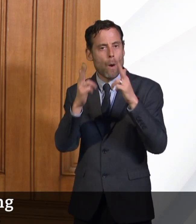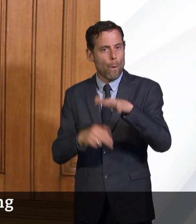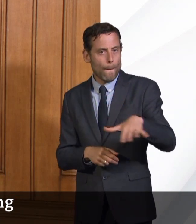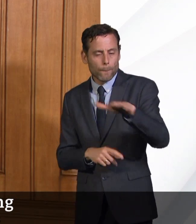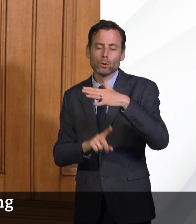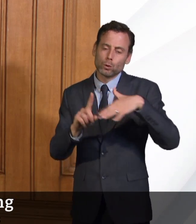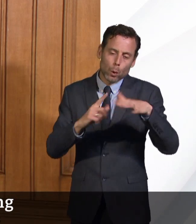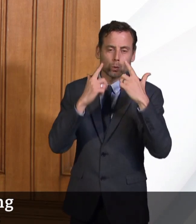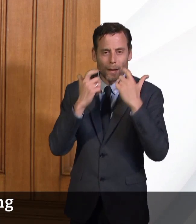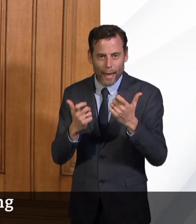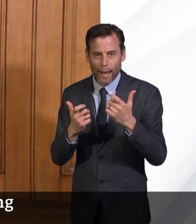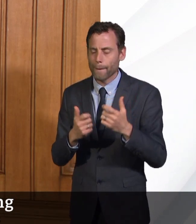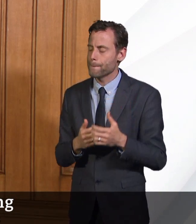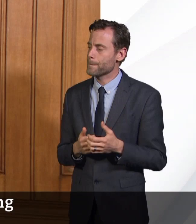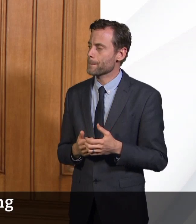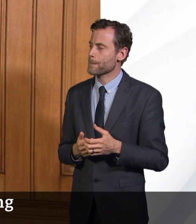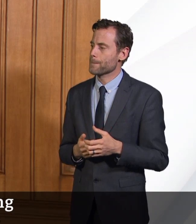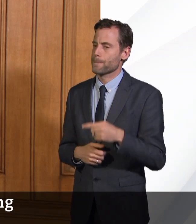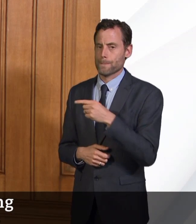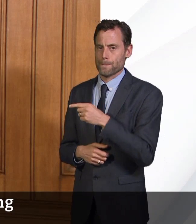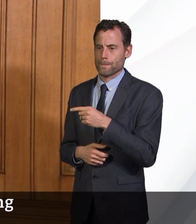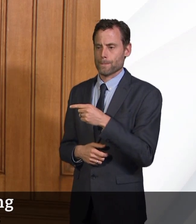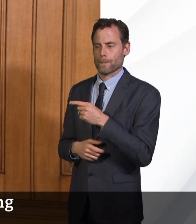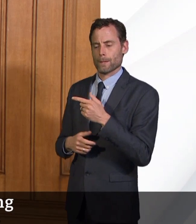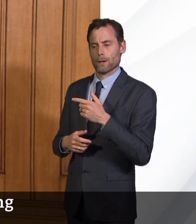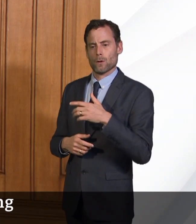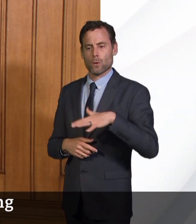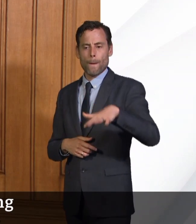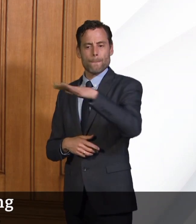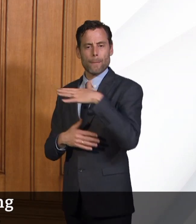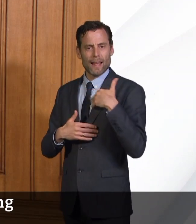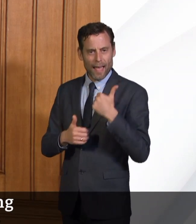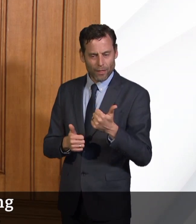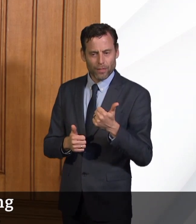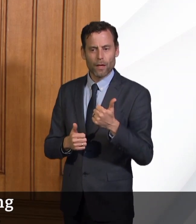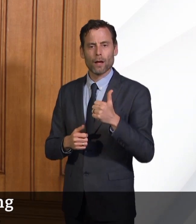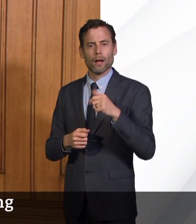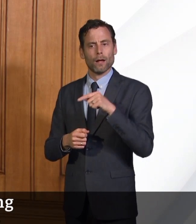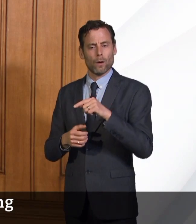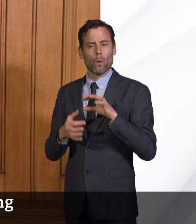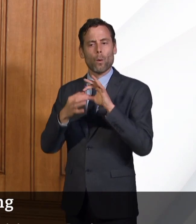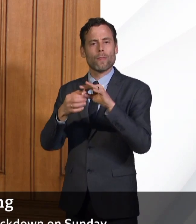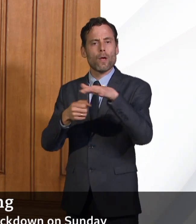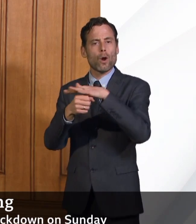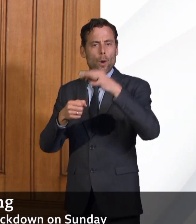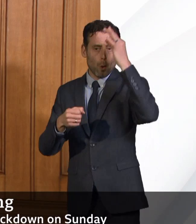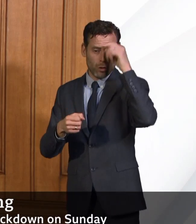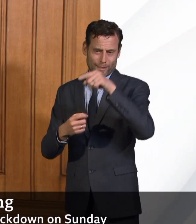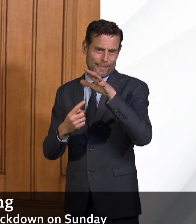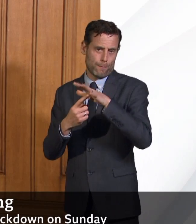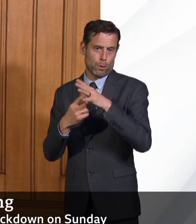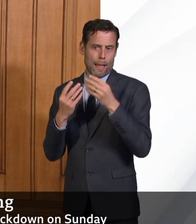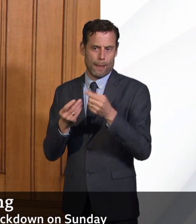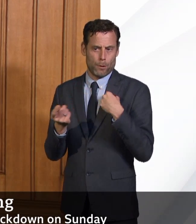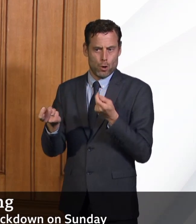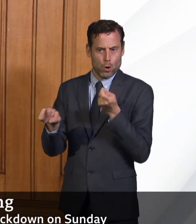care and also public health, because of course directors of public health in local authorities, and local authorities are really key partners as well in